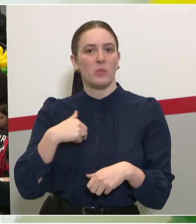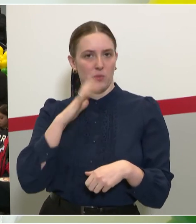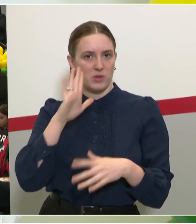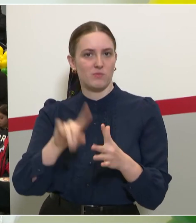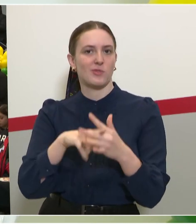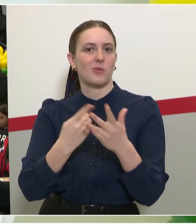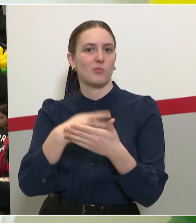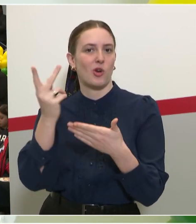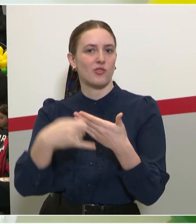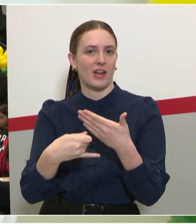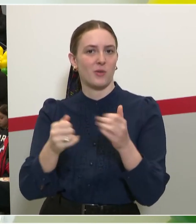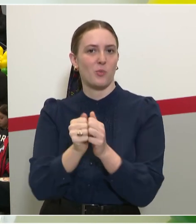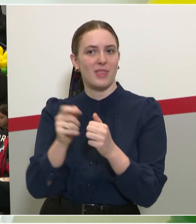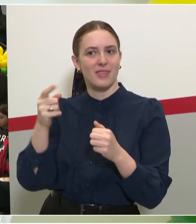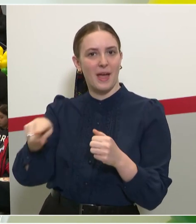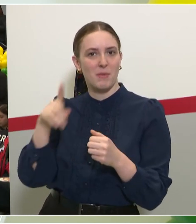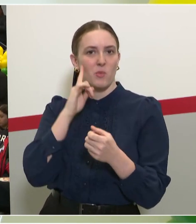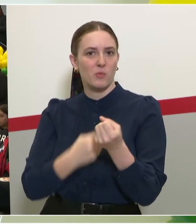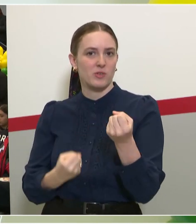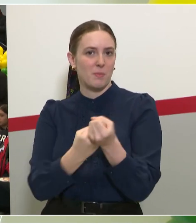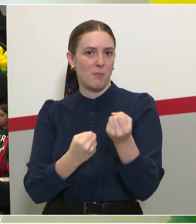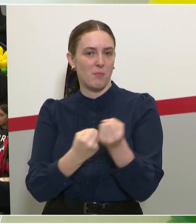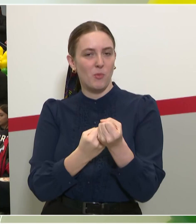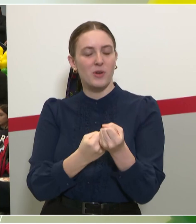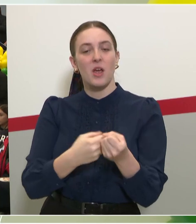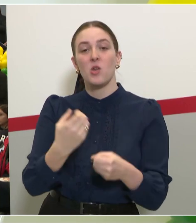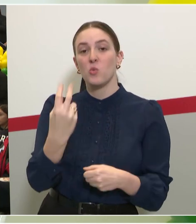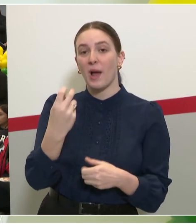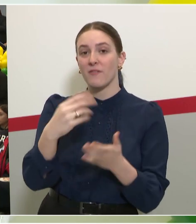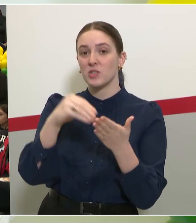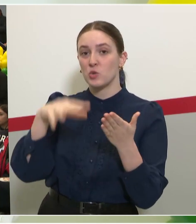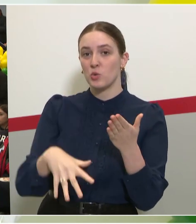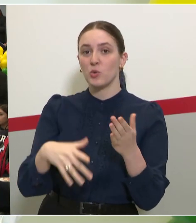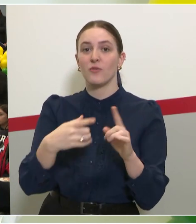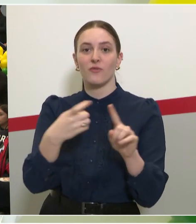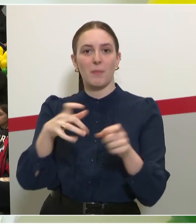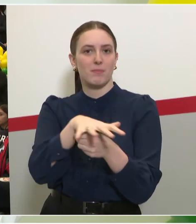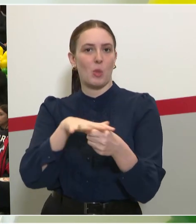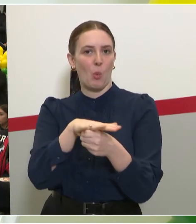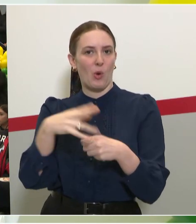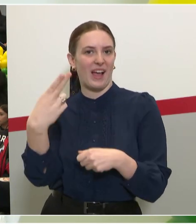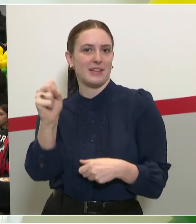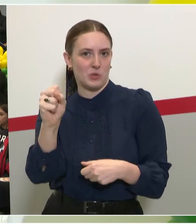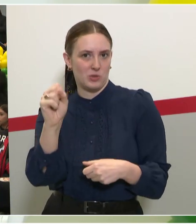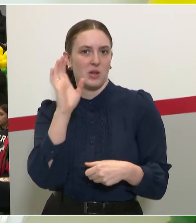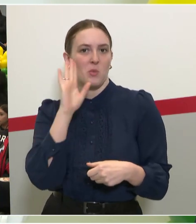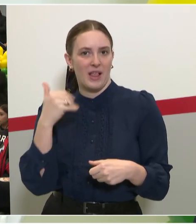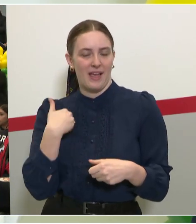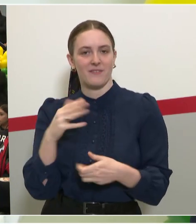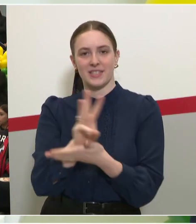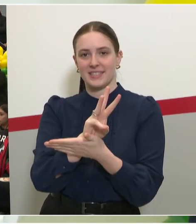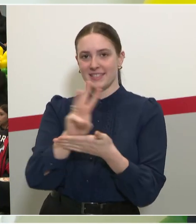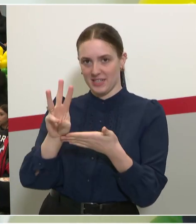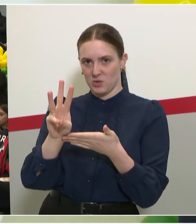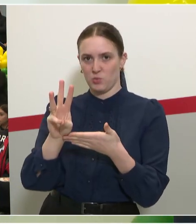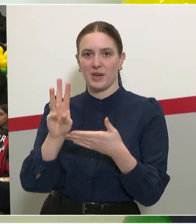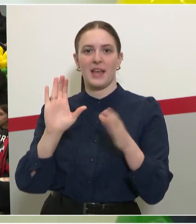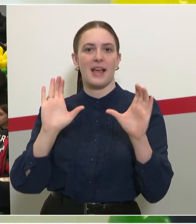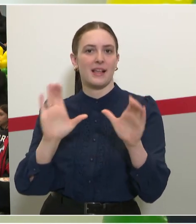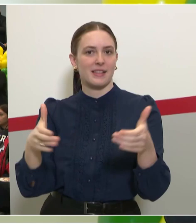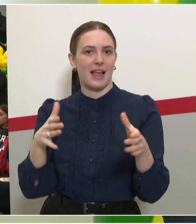them that we support 12 students from area high schools that receive 6-week